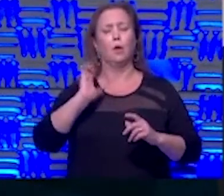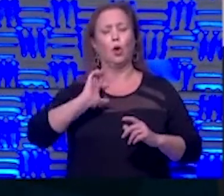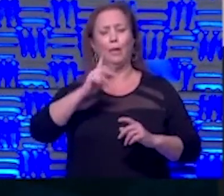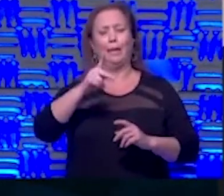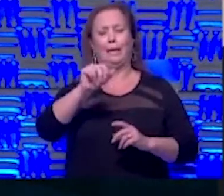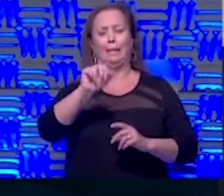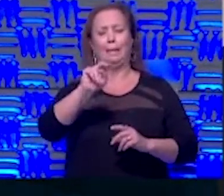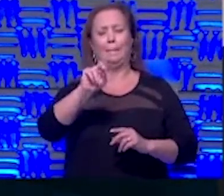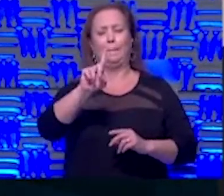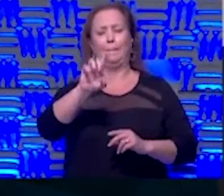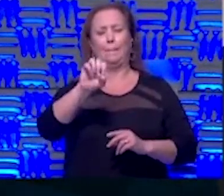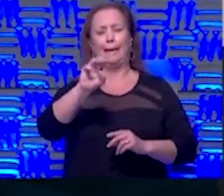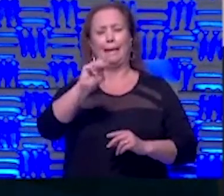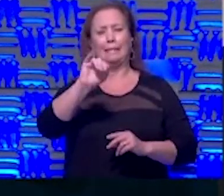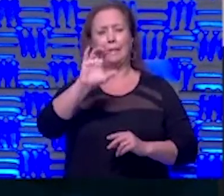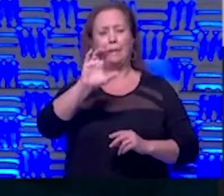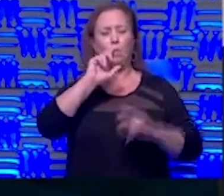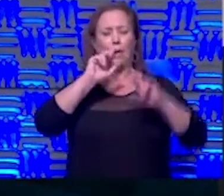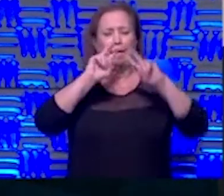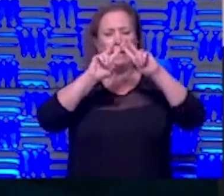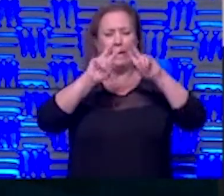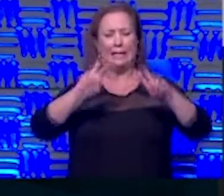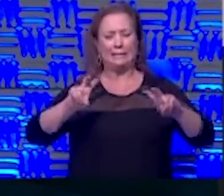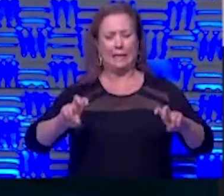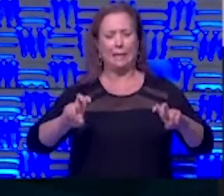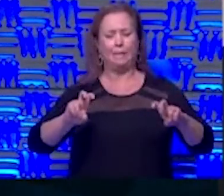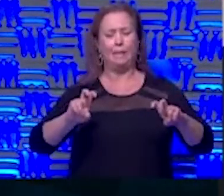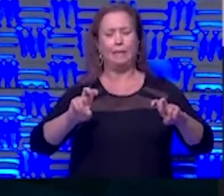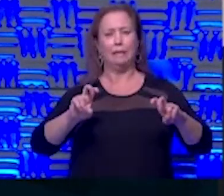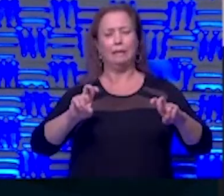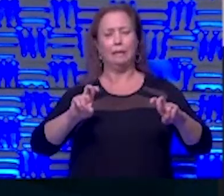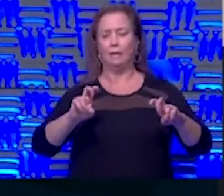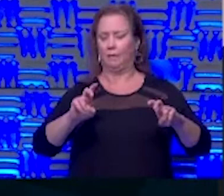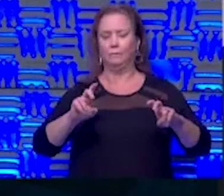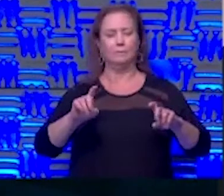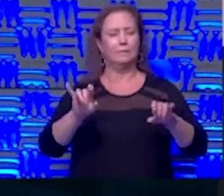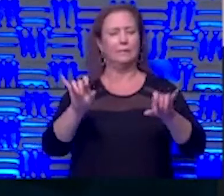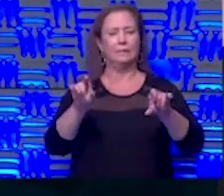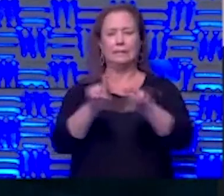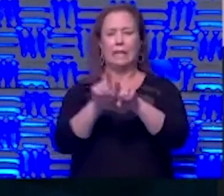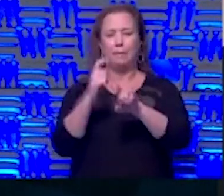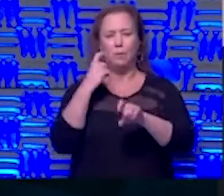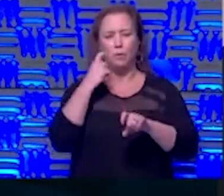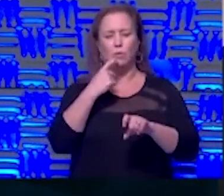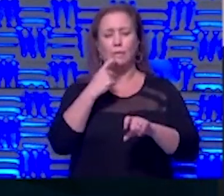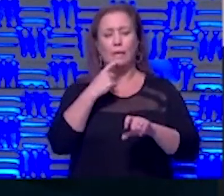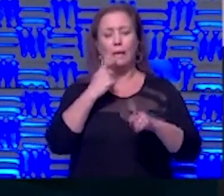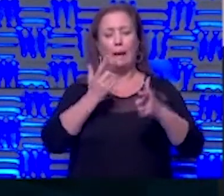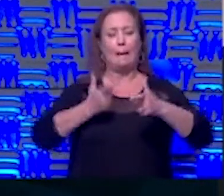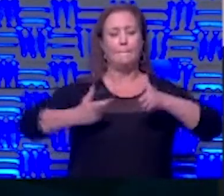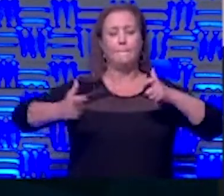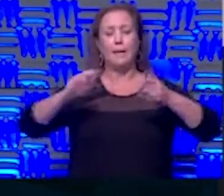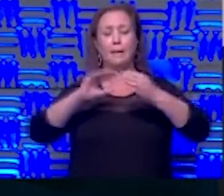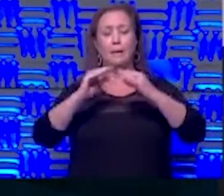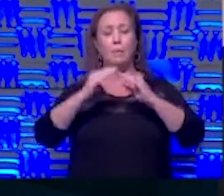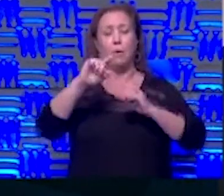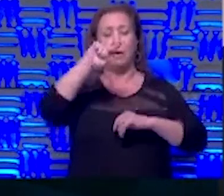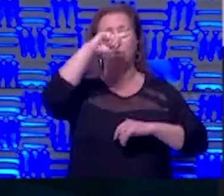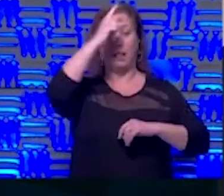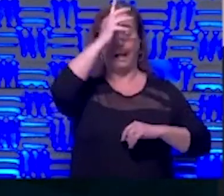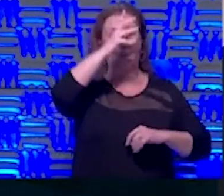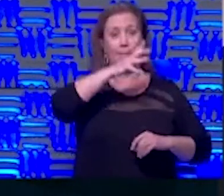that we are seeing, just like you have said earlier, a larger number of Black